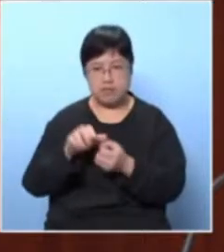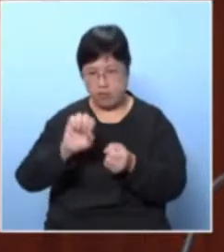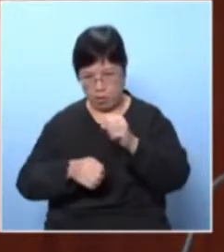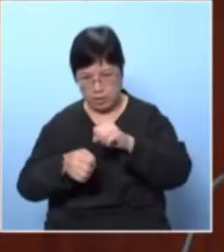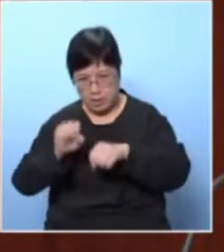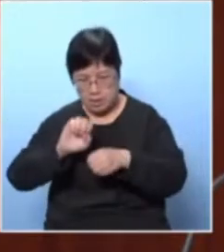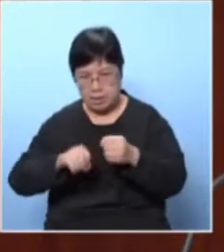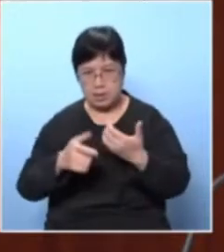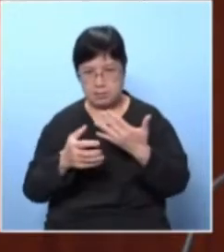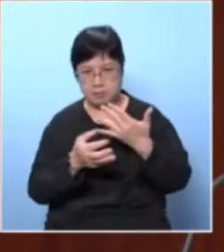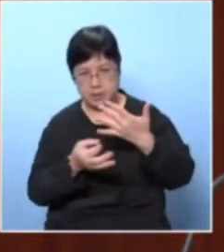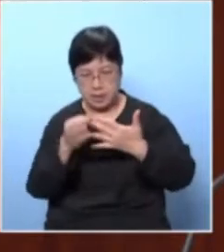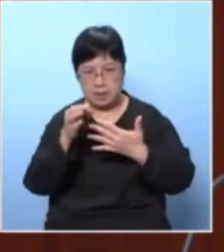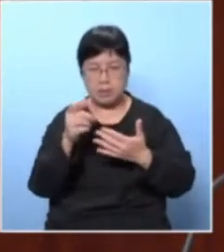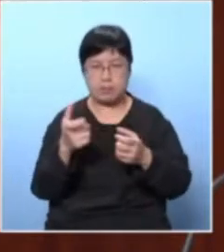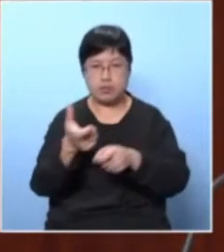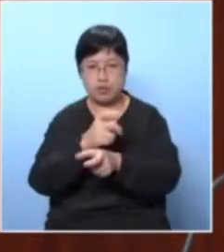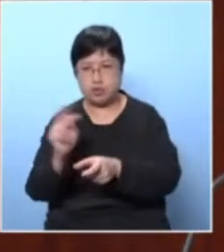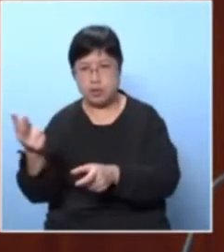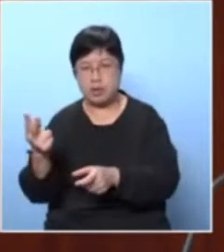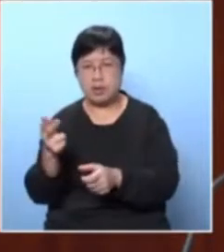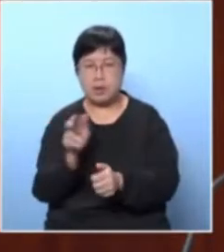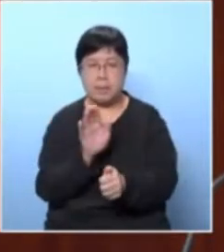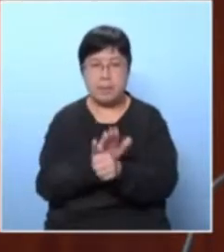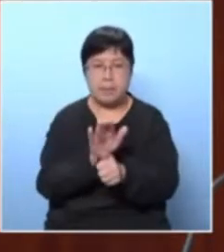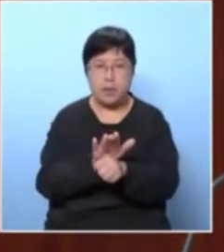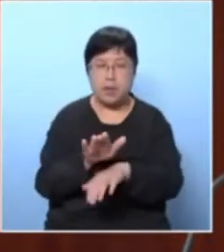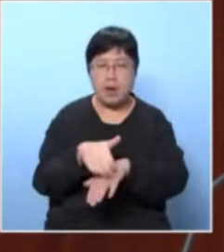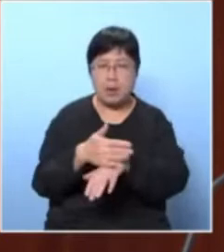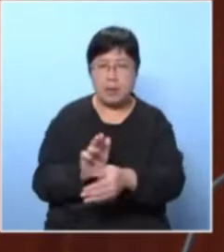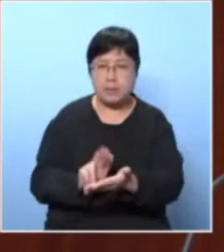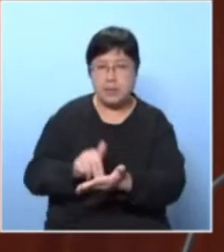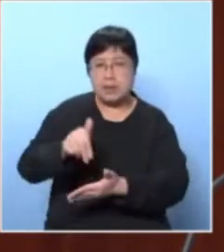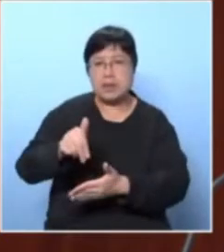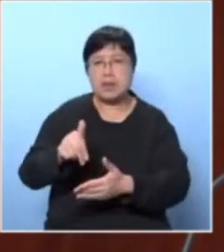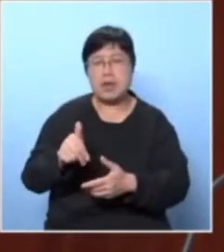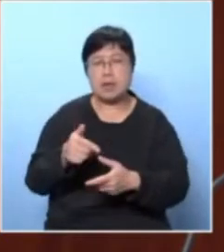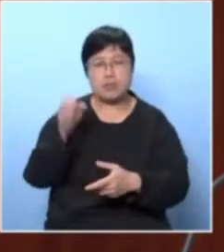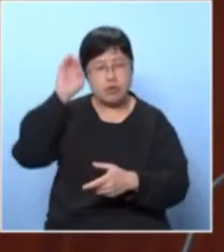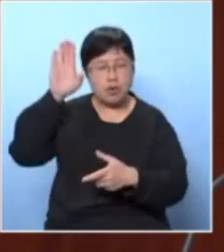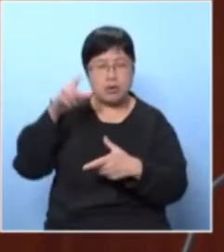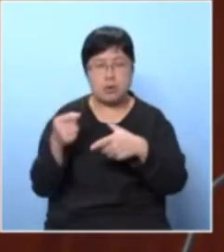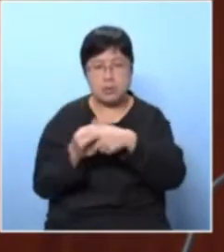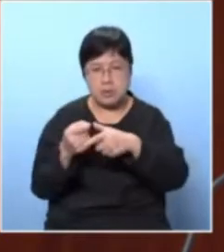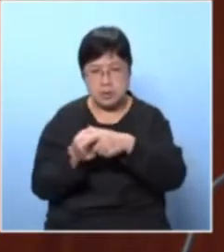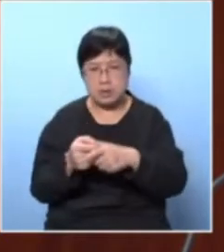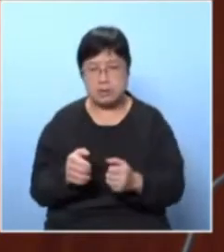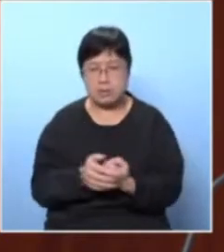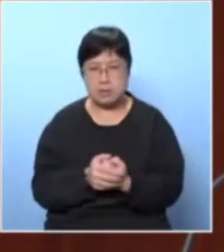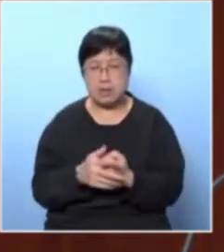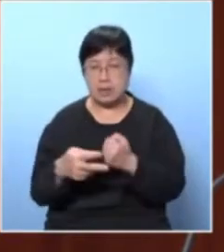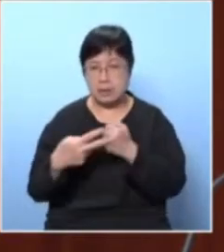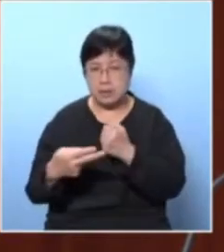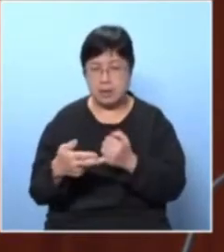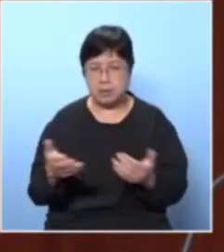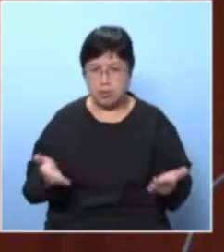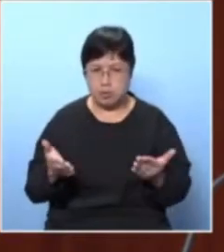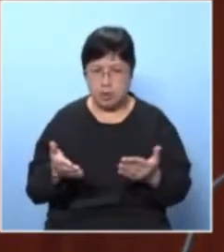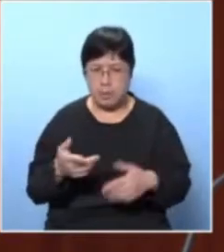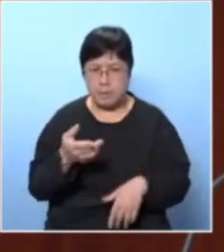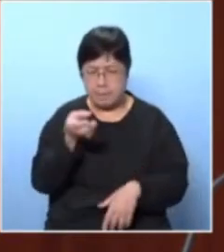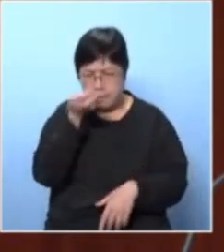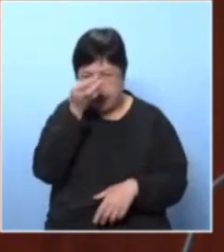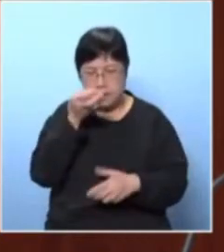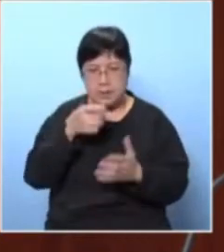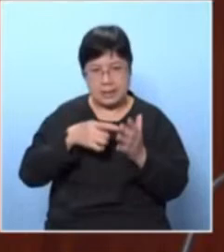and transformation by making use of I&T and provide support for startups. 2. Facilitate the research